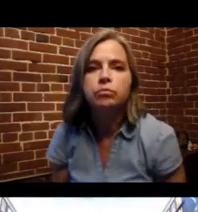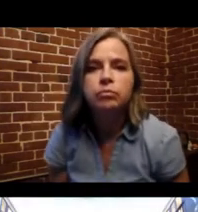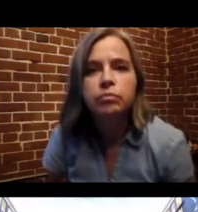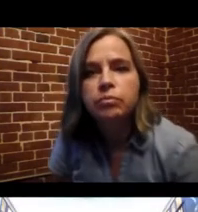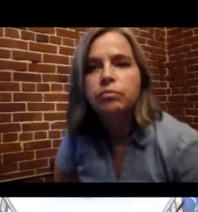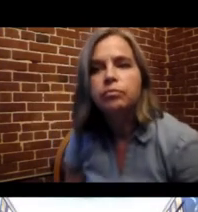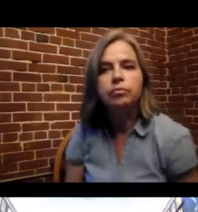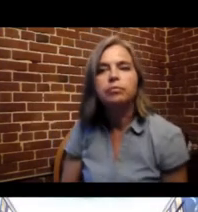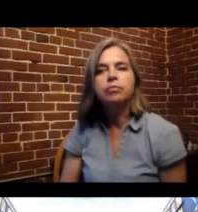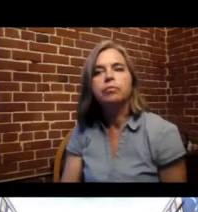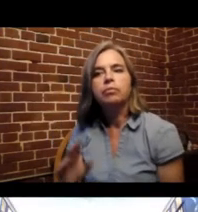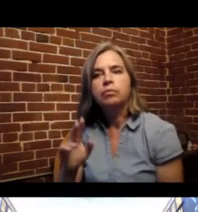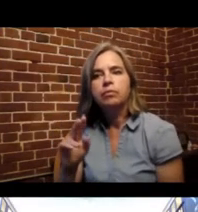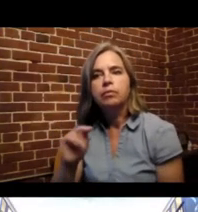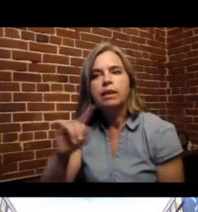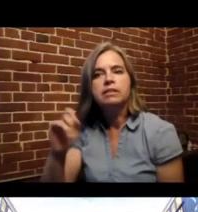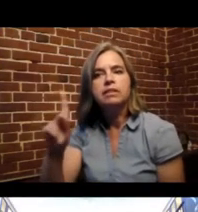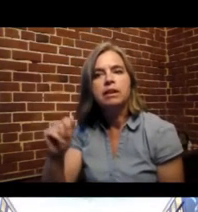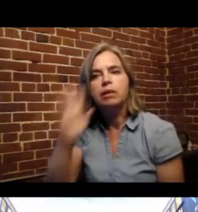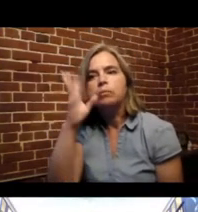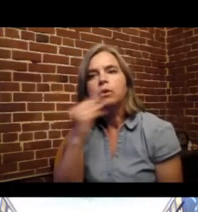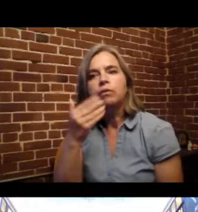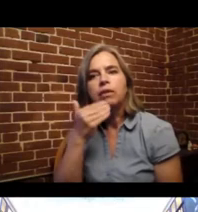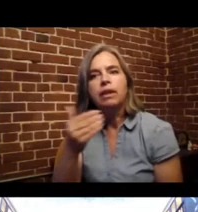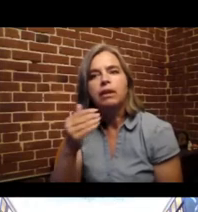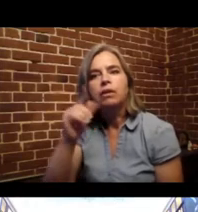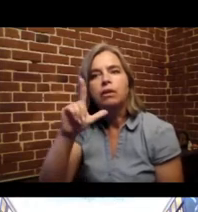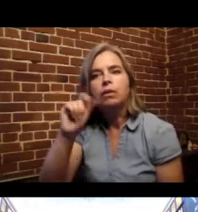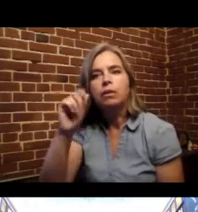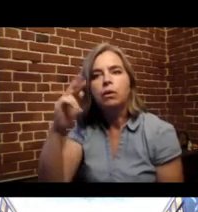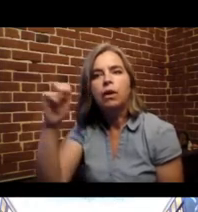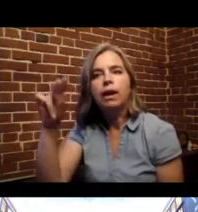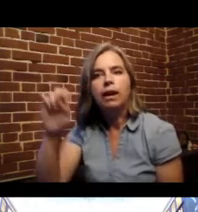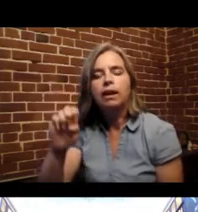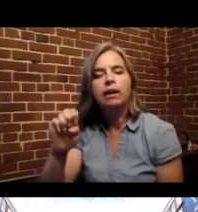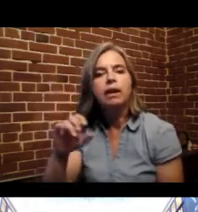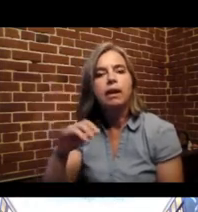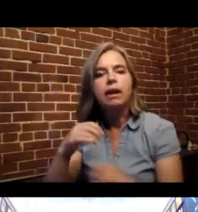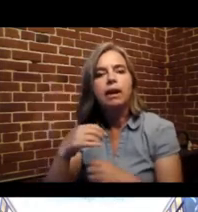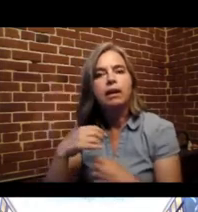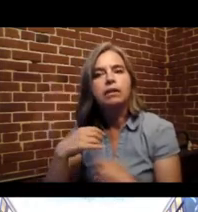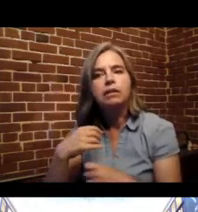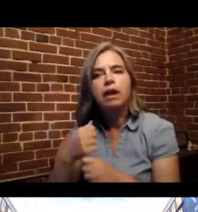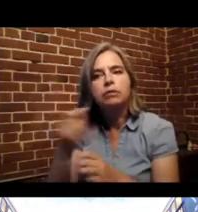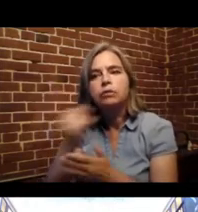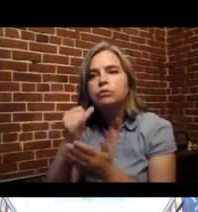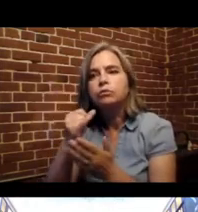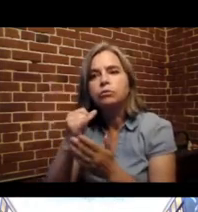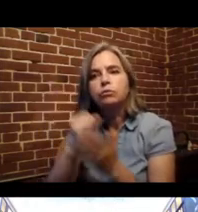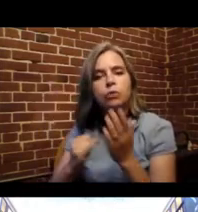Beautiful, thank you. And so Lorraine, how did you go about making the images and drawings and pulling the sculpture together?